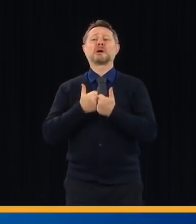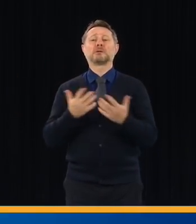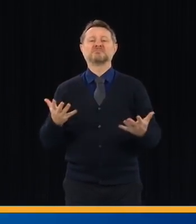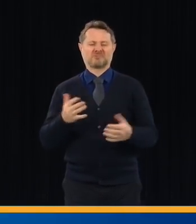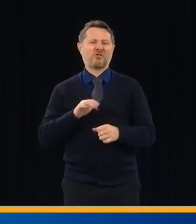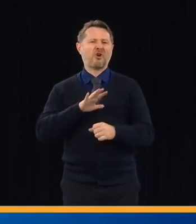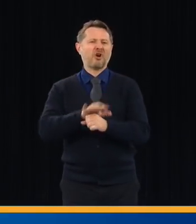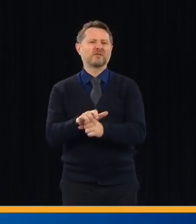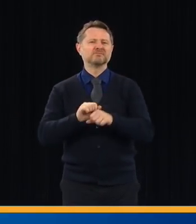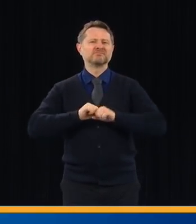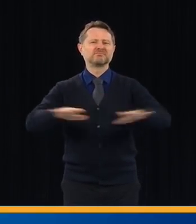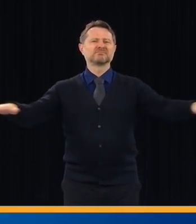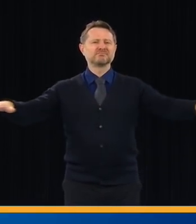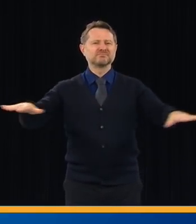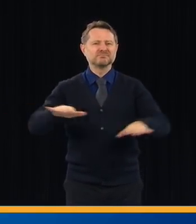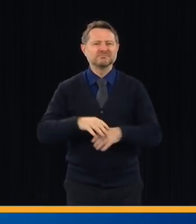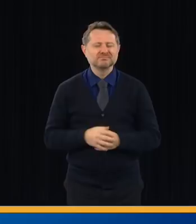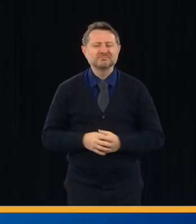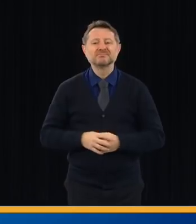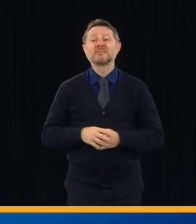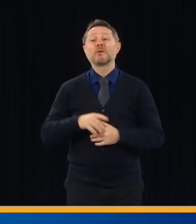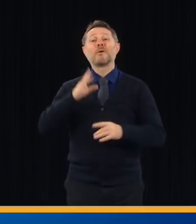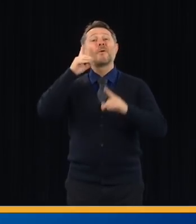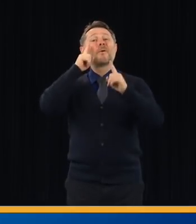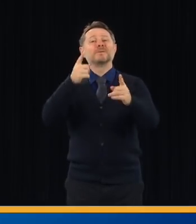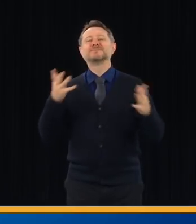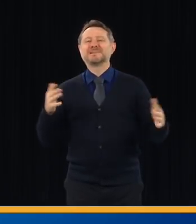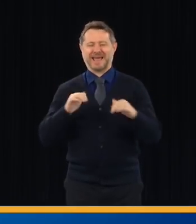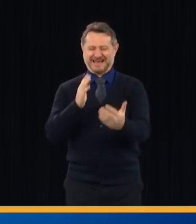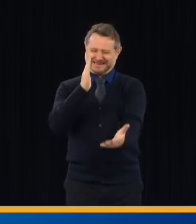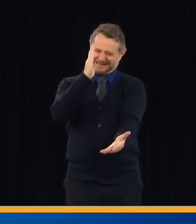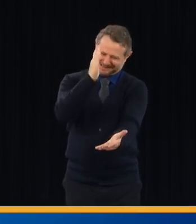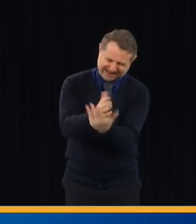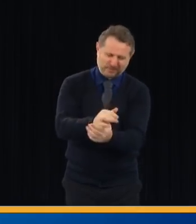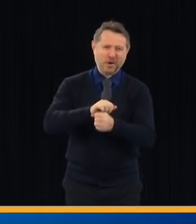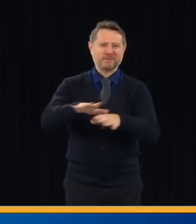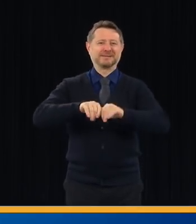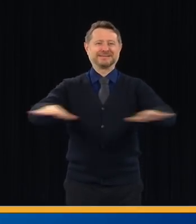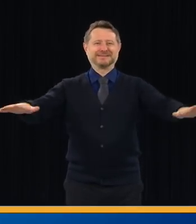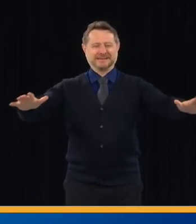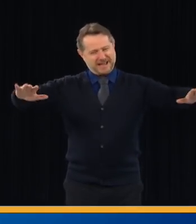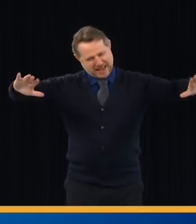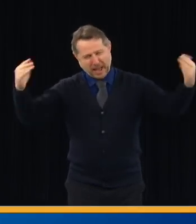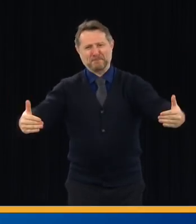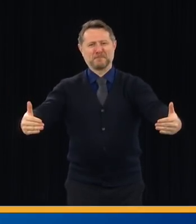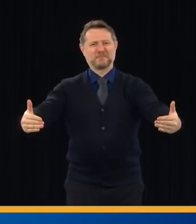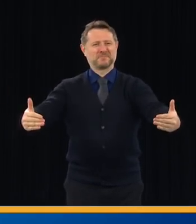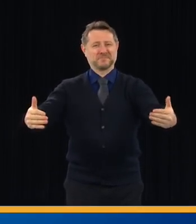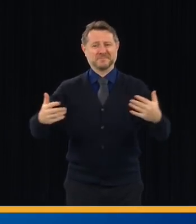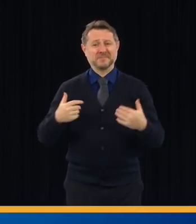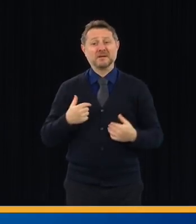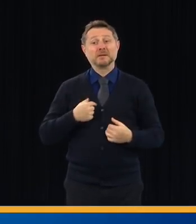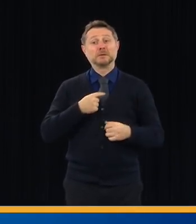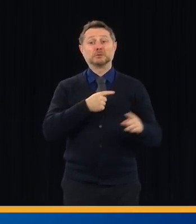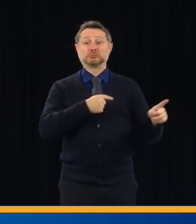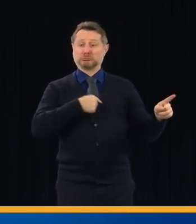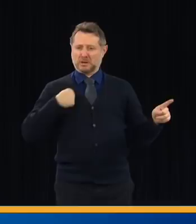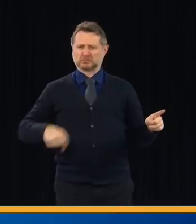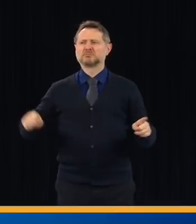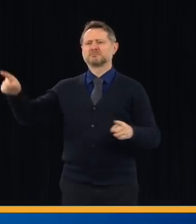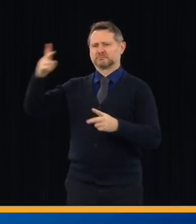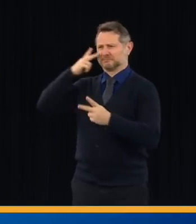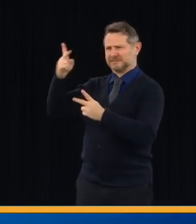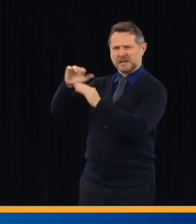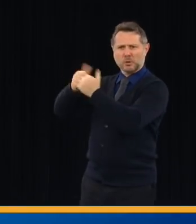battle is stopping the spread of the virus, right? Look at what they did in China. It was in